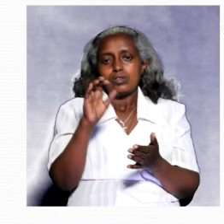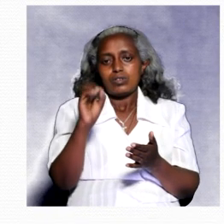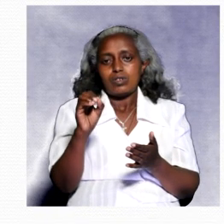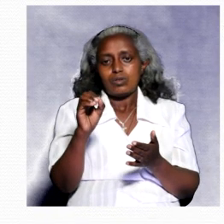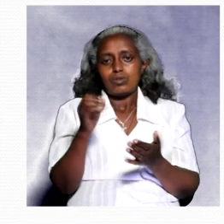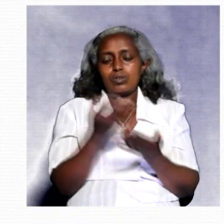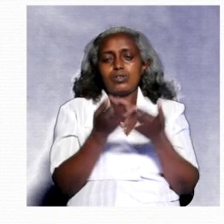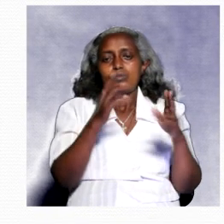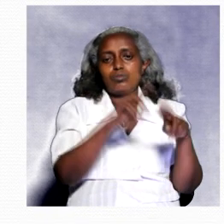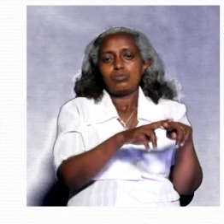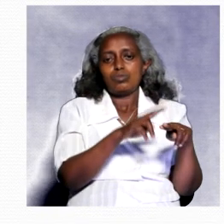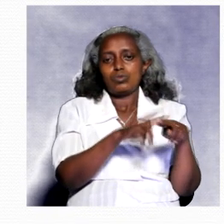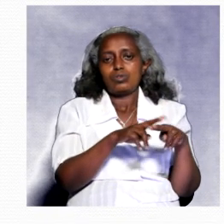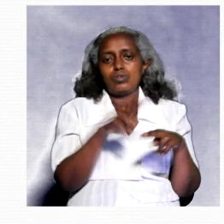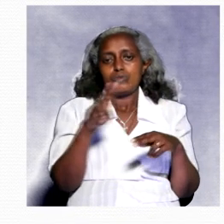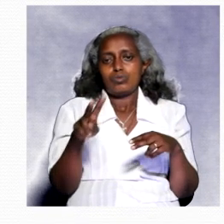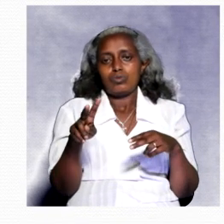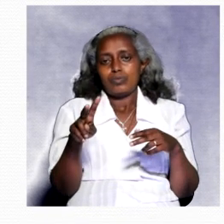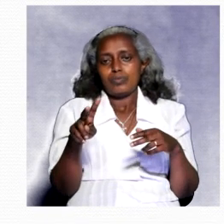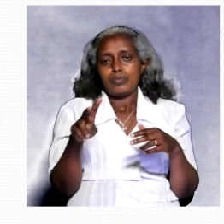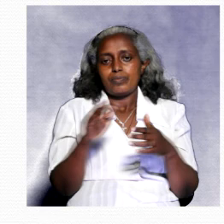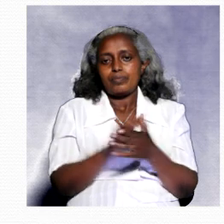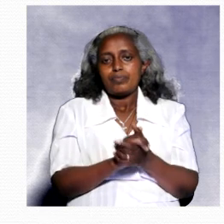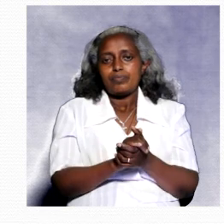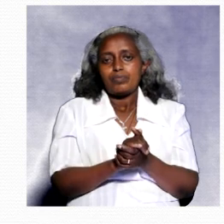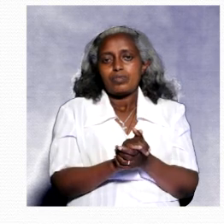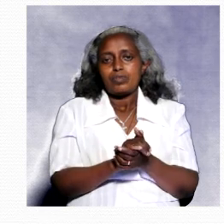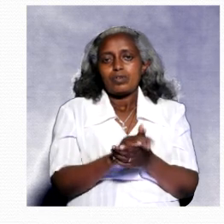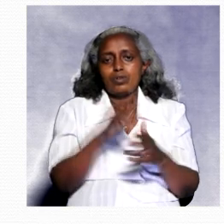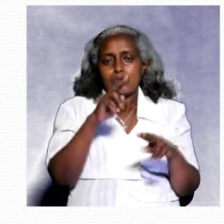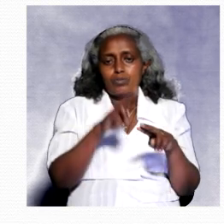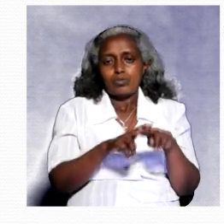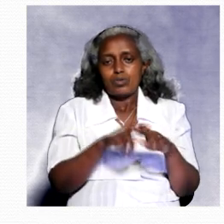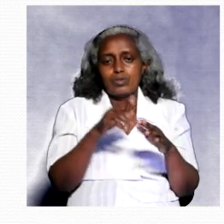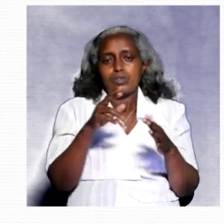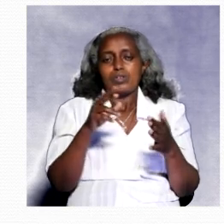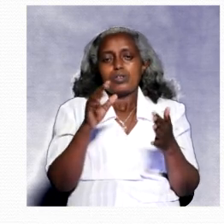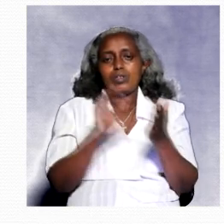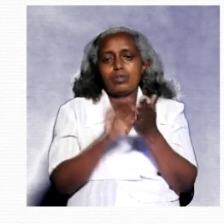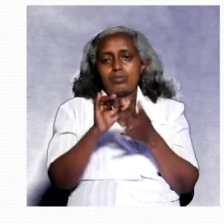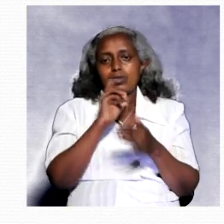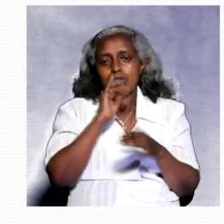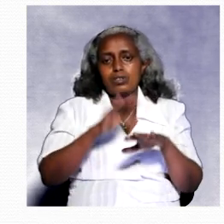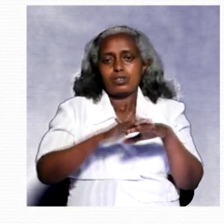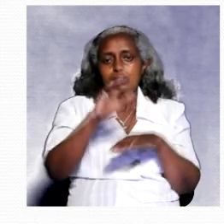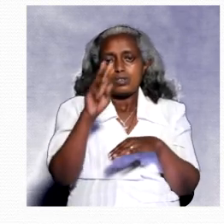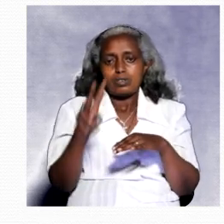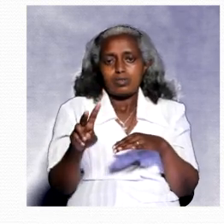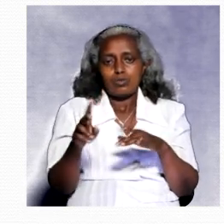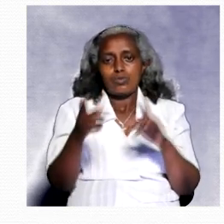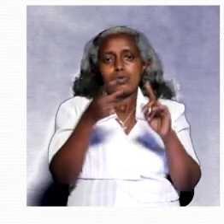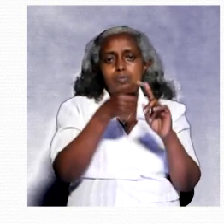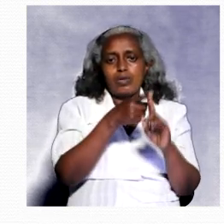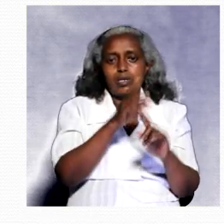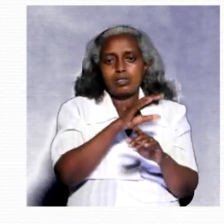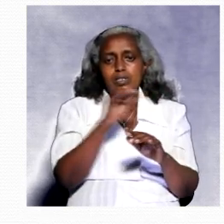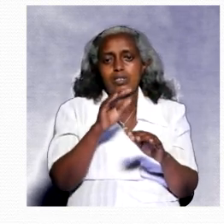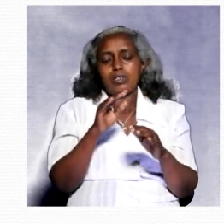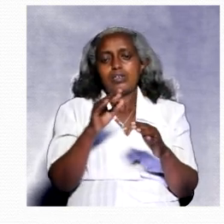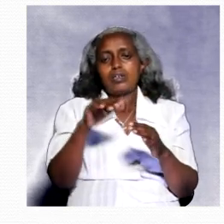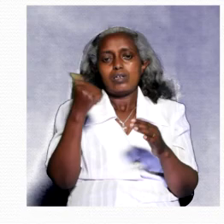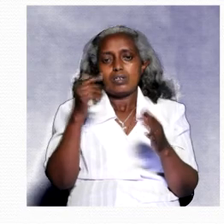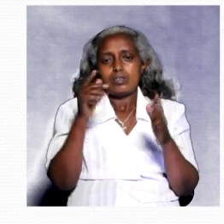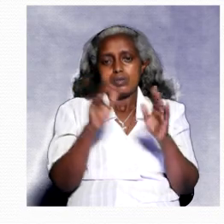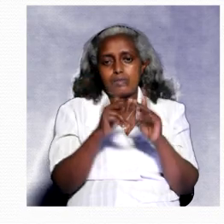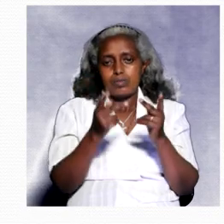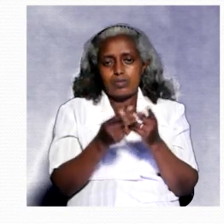0 when you put 2. If you put a number greater than 2, it will be plus, and for other